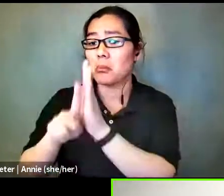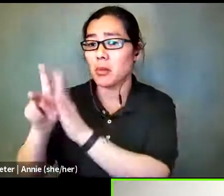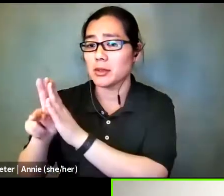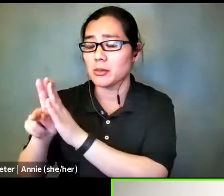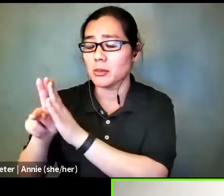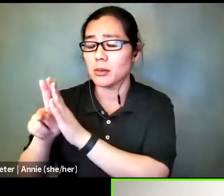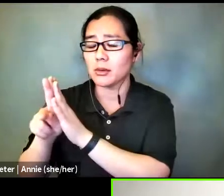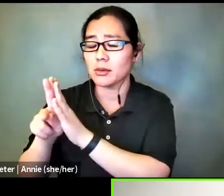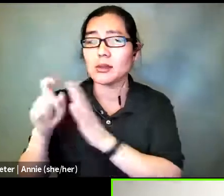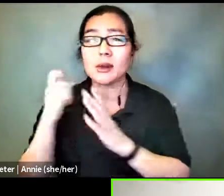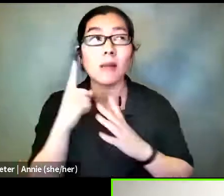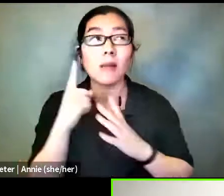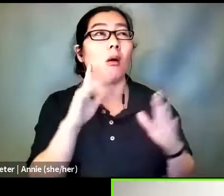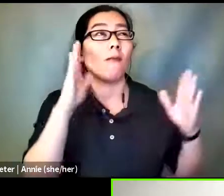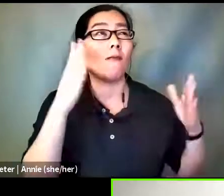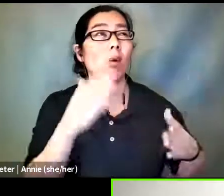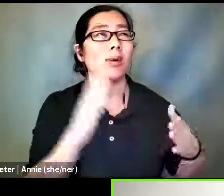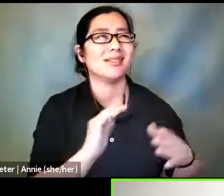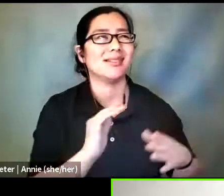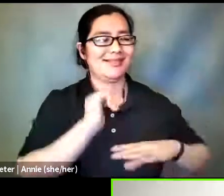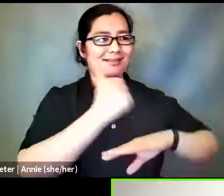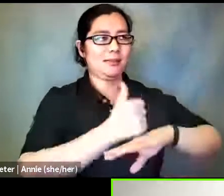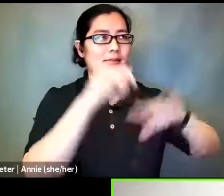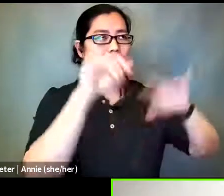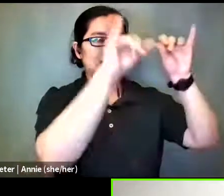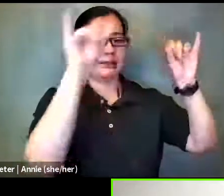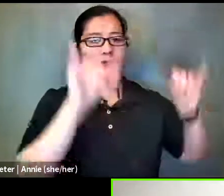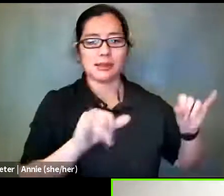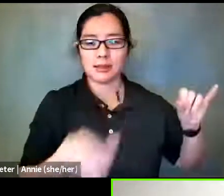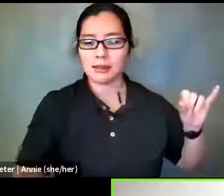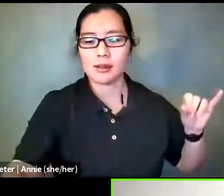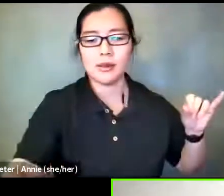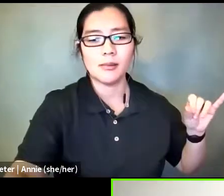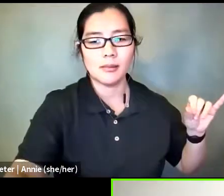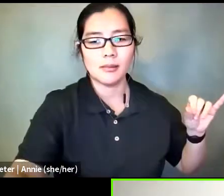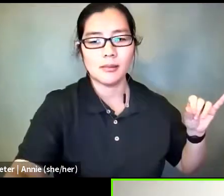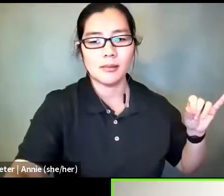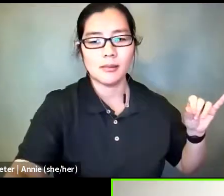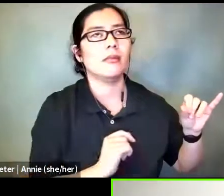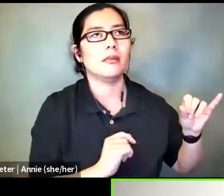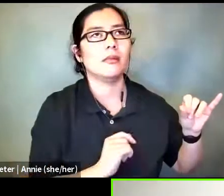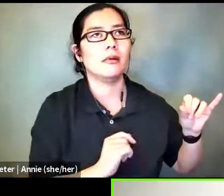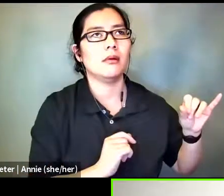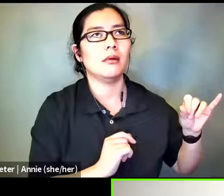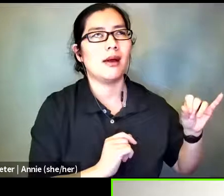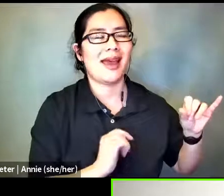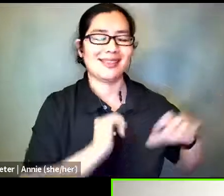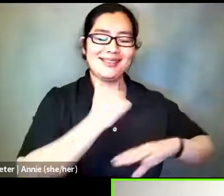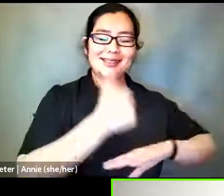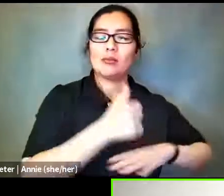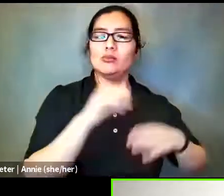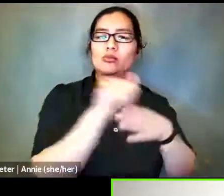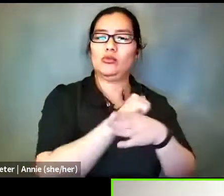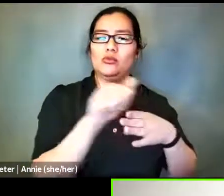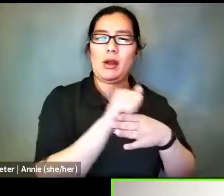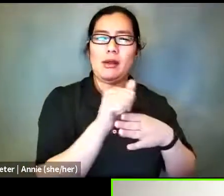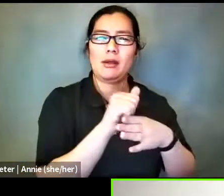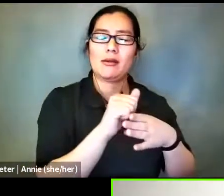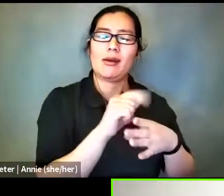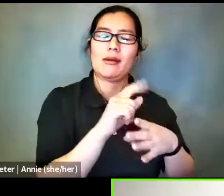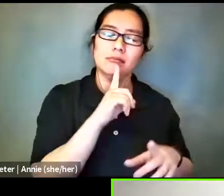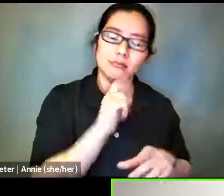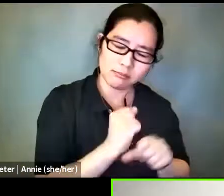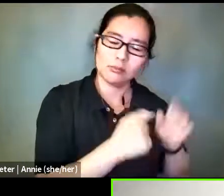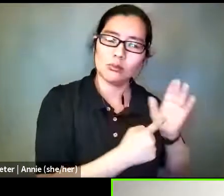system that allows people, it's not a training, to understand and reflect and really be aware